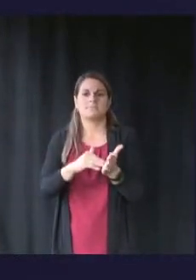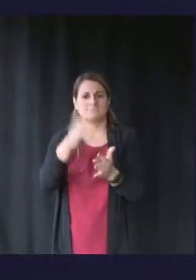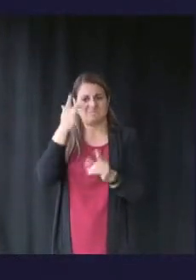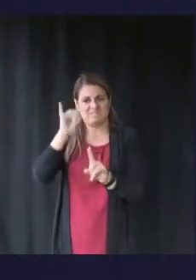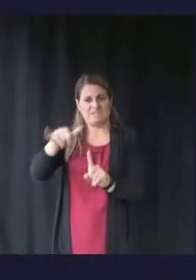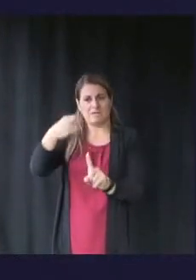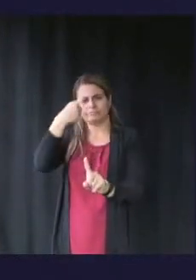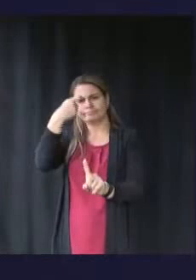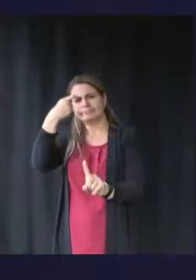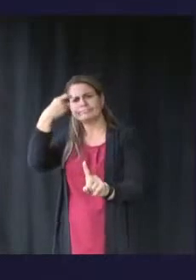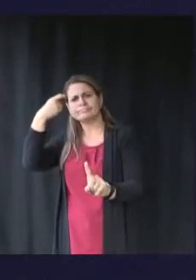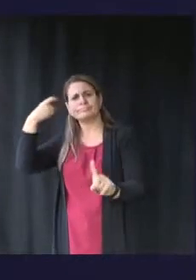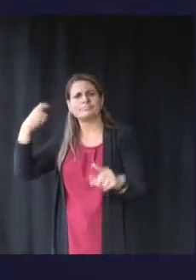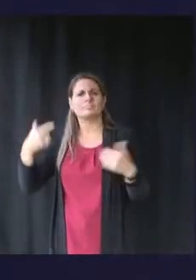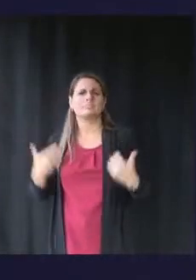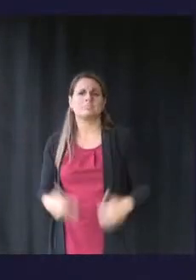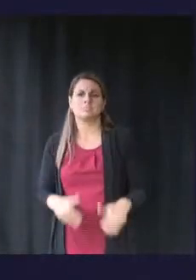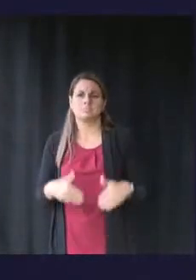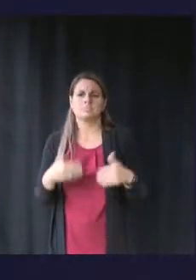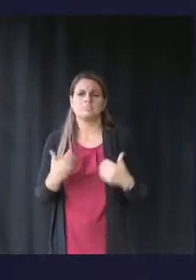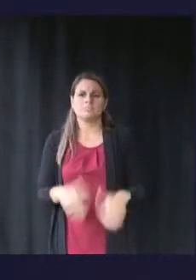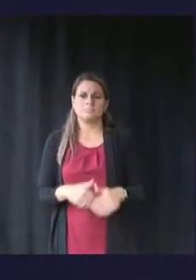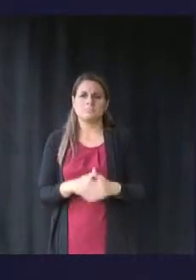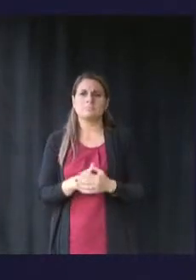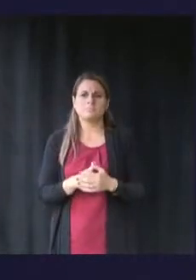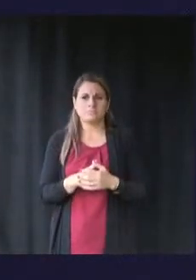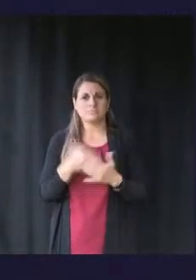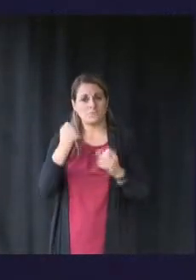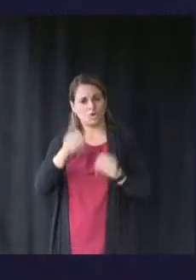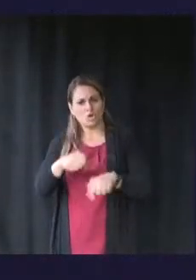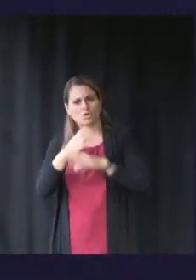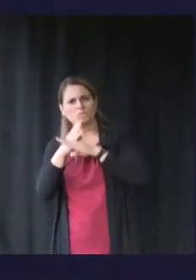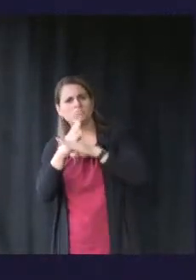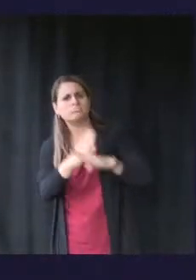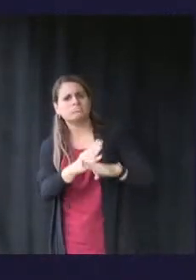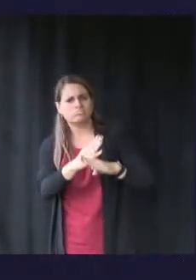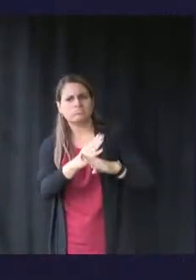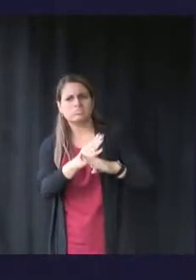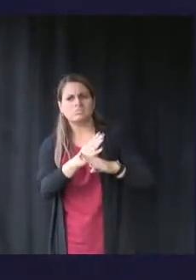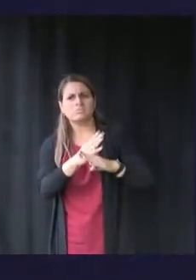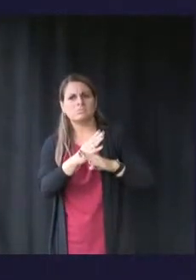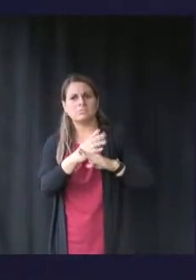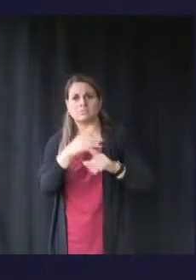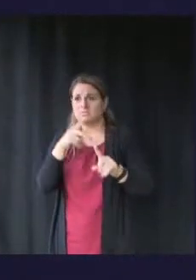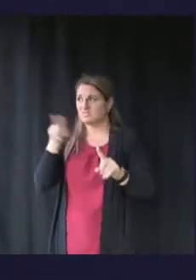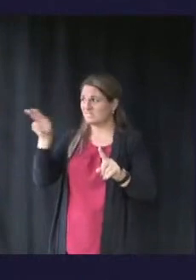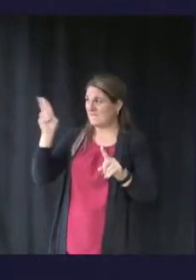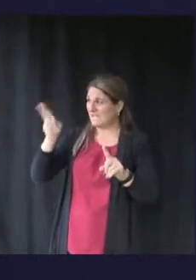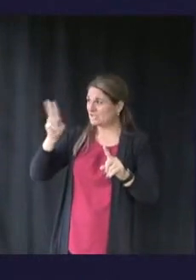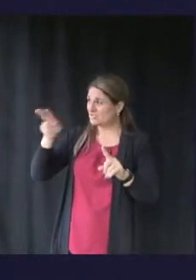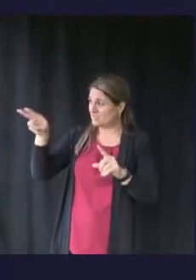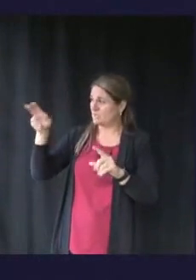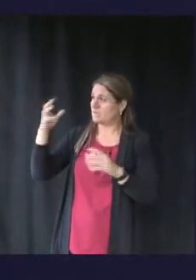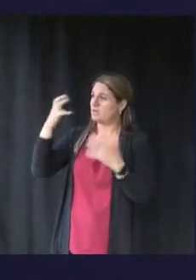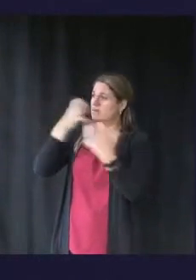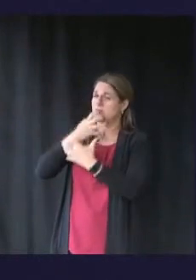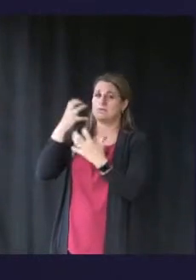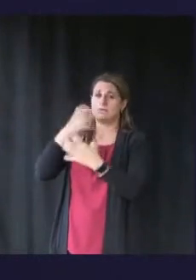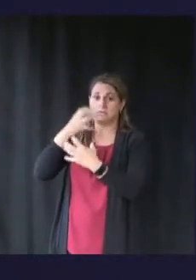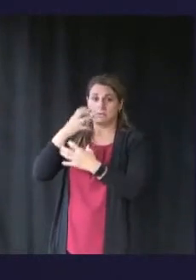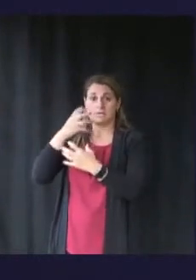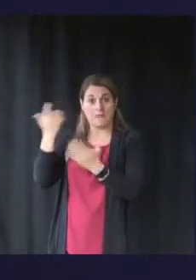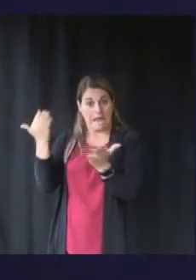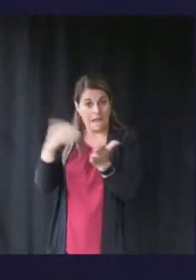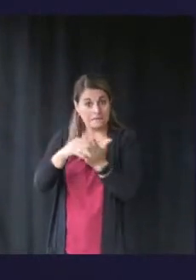have to guard against to this day has to be watched. Chris, as you heard me say many